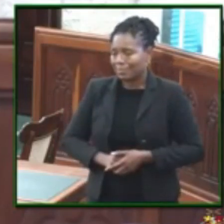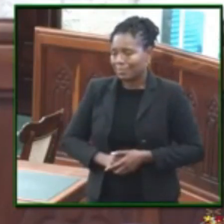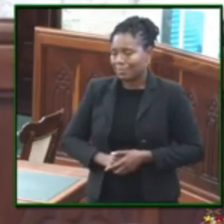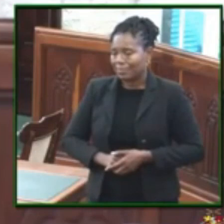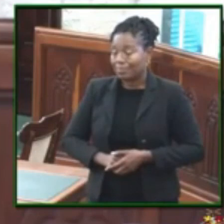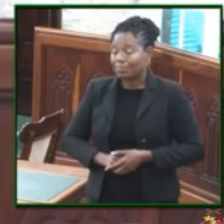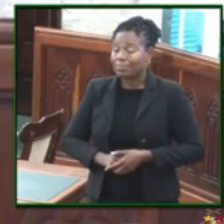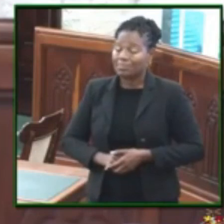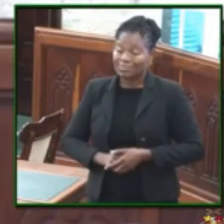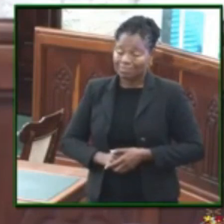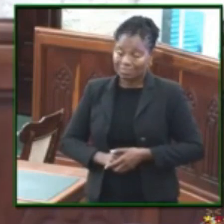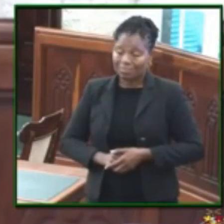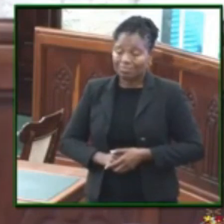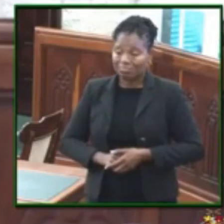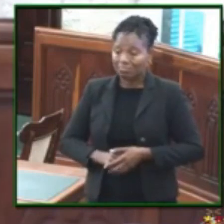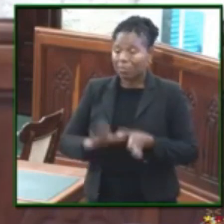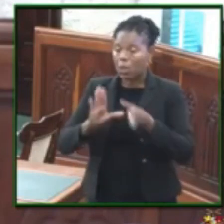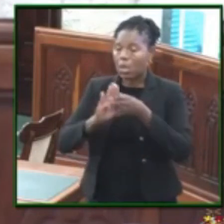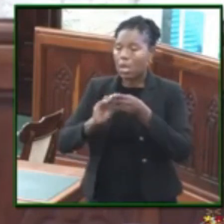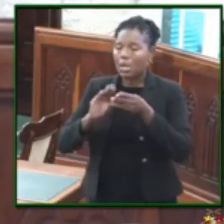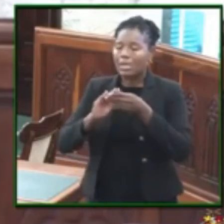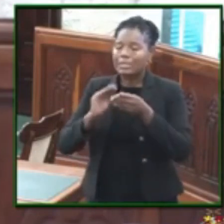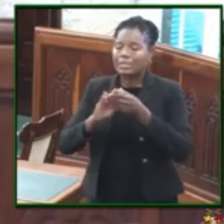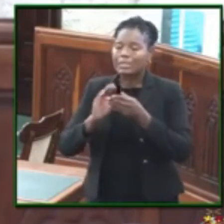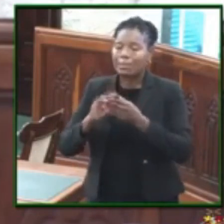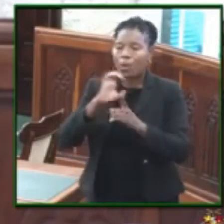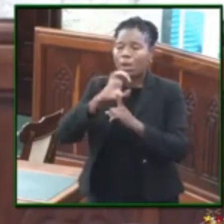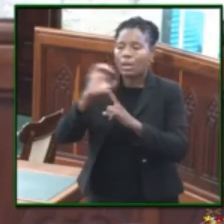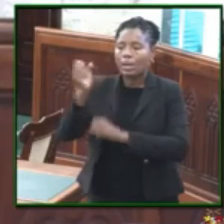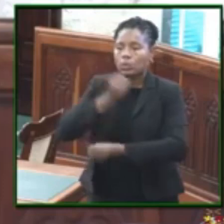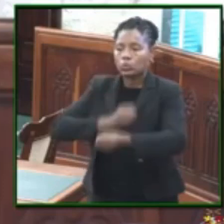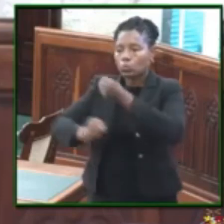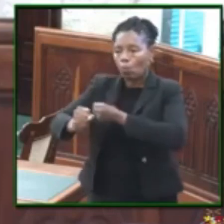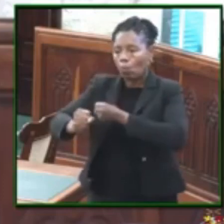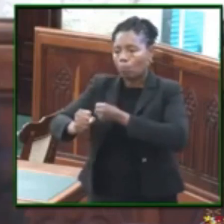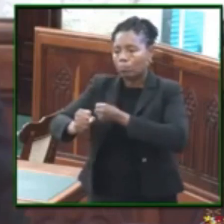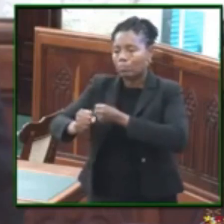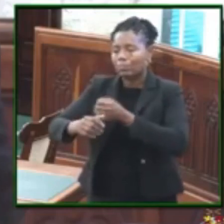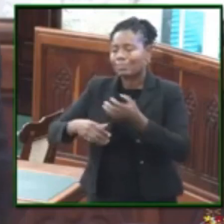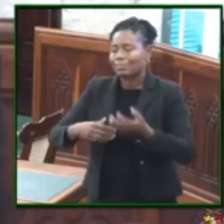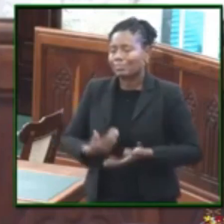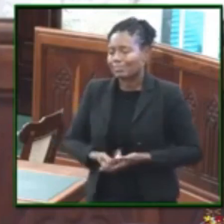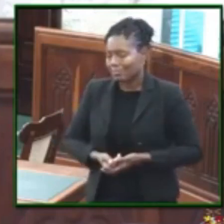And so when they came here and talked about climate swaps,